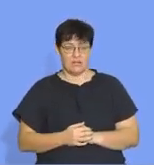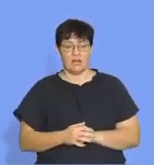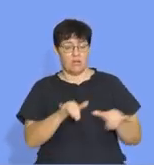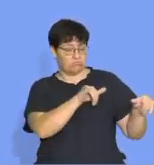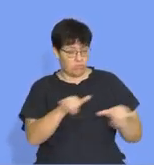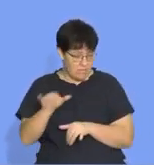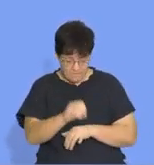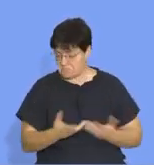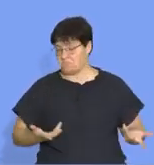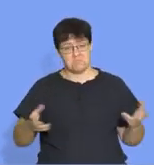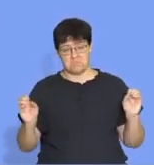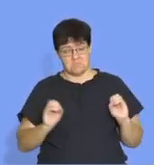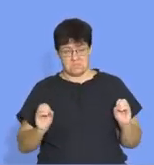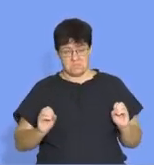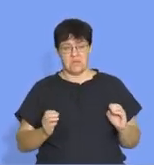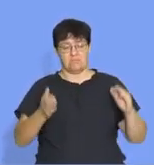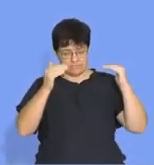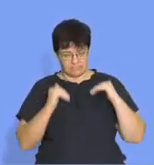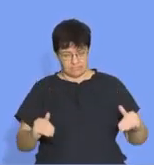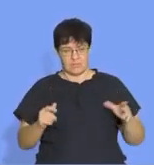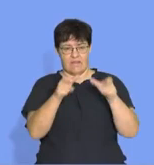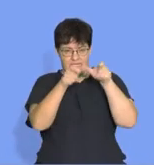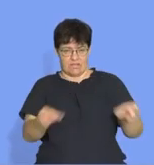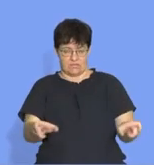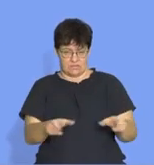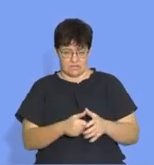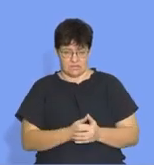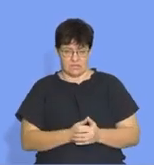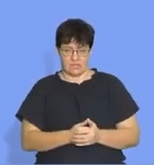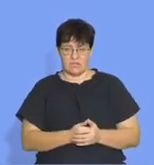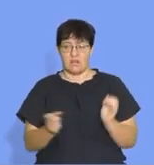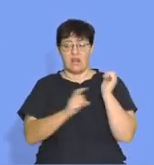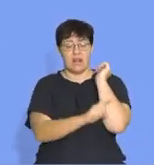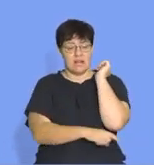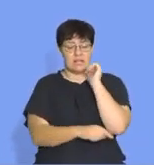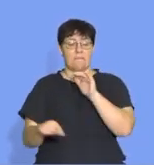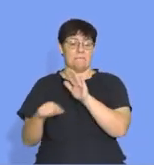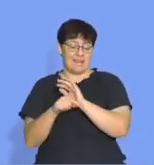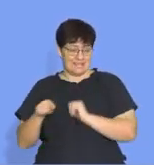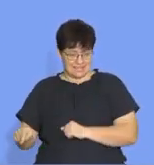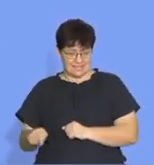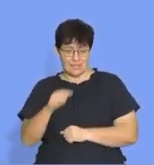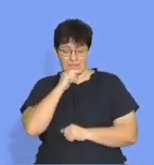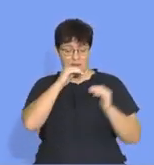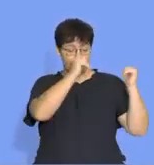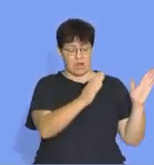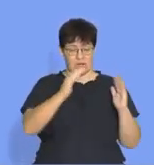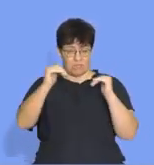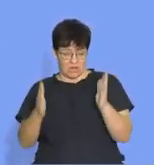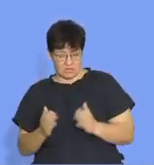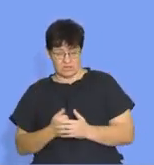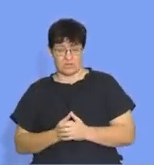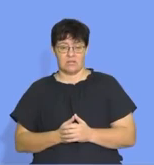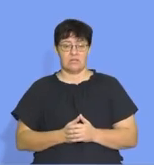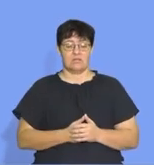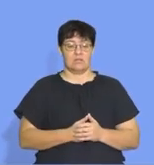No. Then you go straight to a factorization. The last term is a minus. It means my two brackets will then be